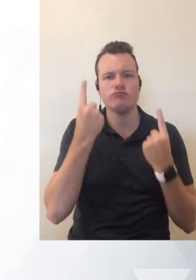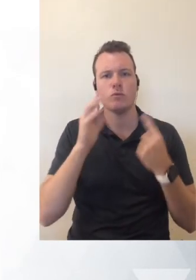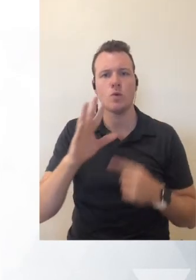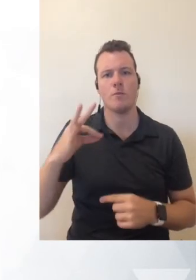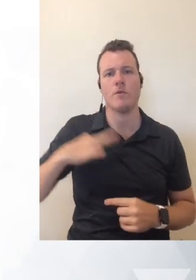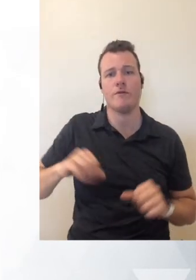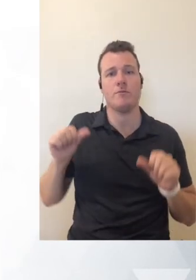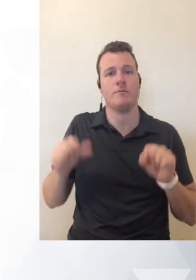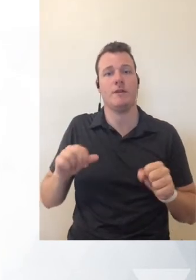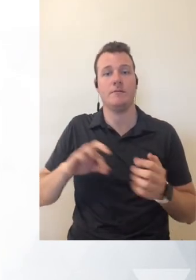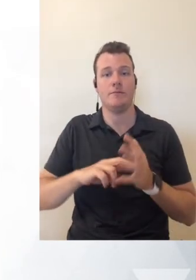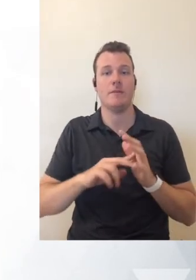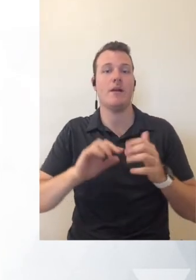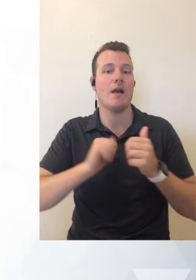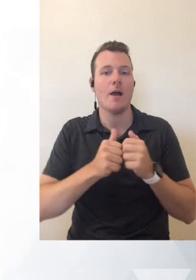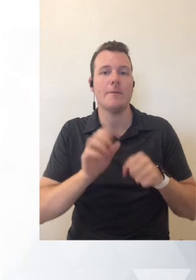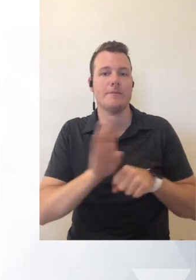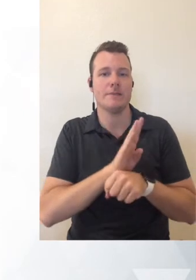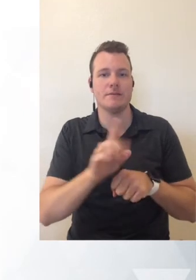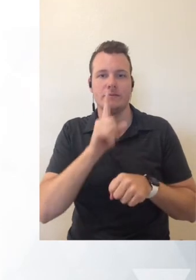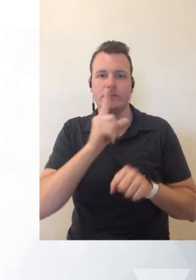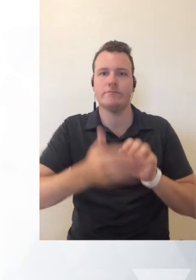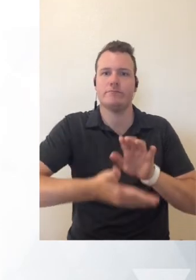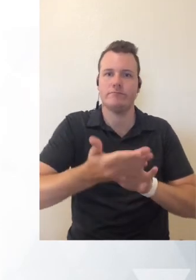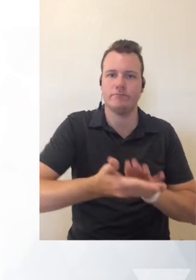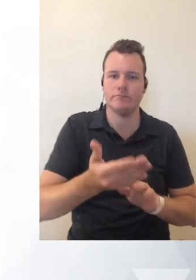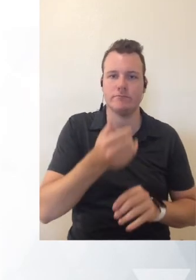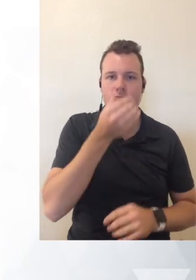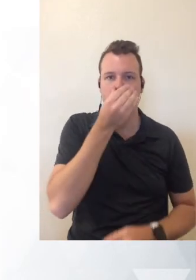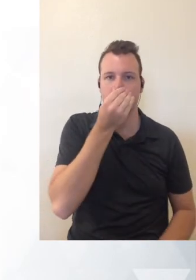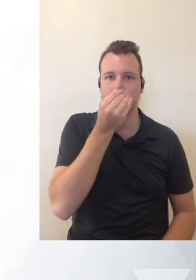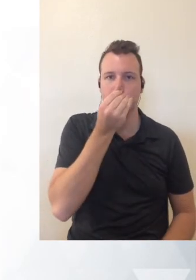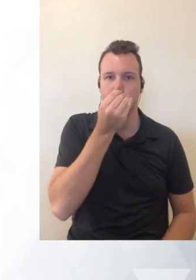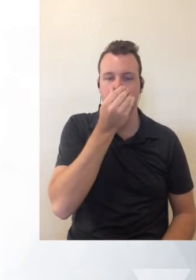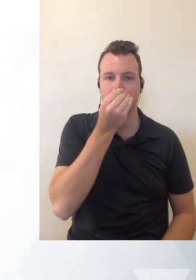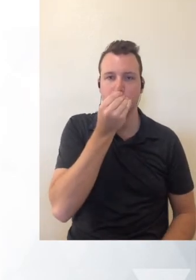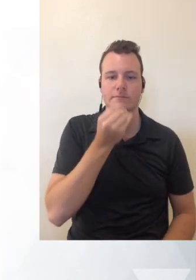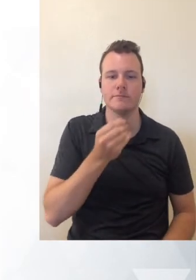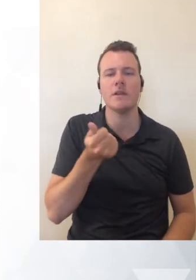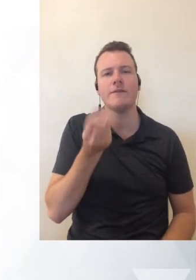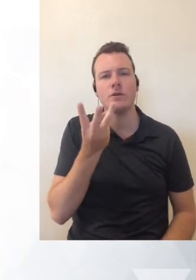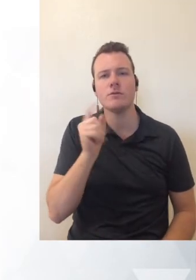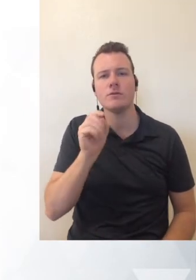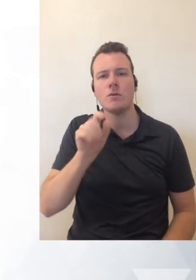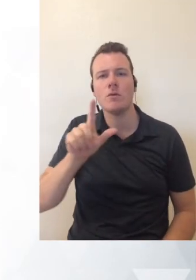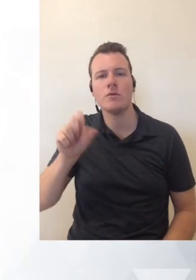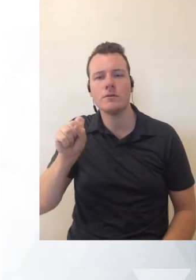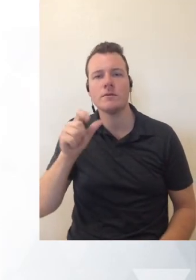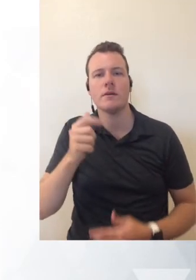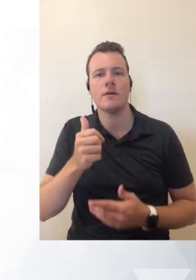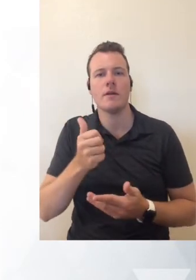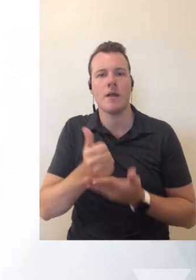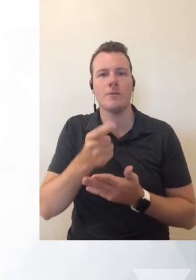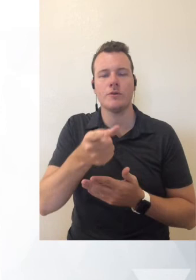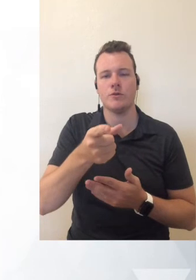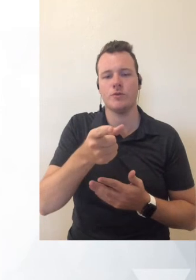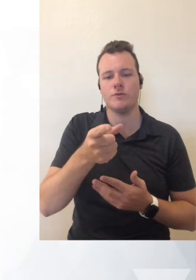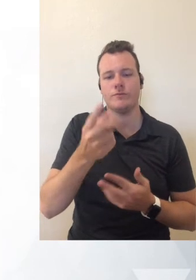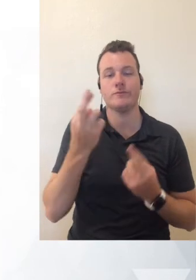profitability is so that you can see how the business is run. Okay. And so I'm going to give you a couple of tools here to look